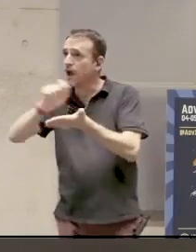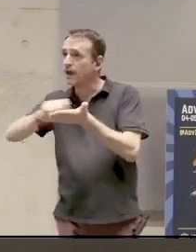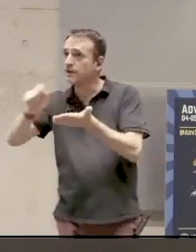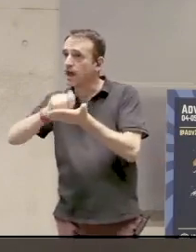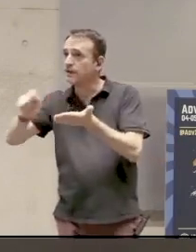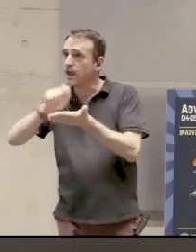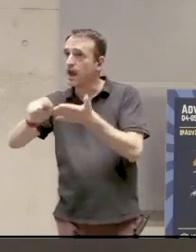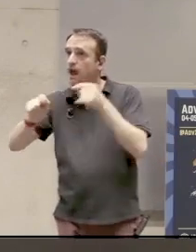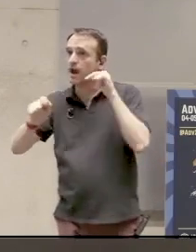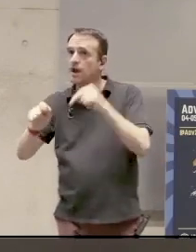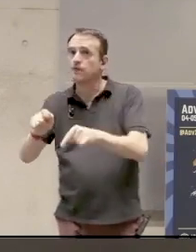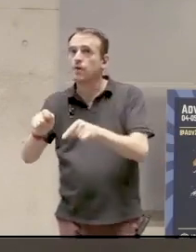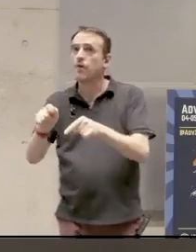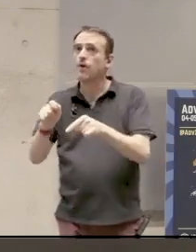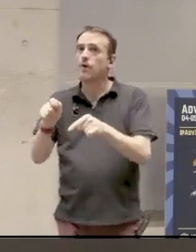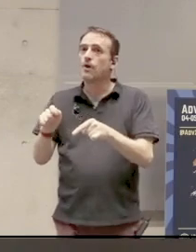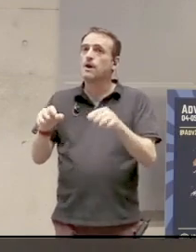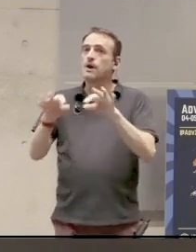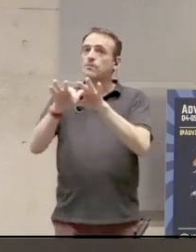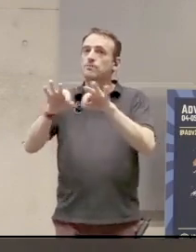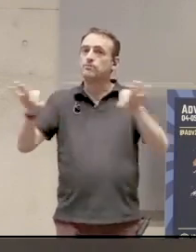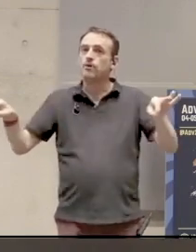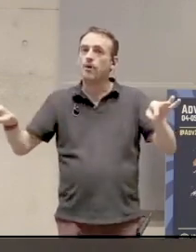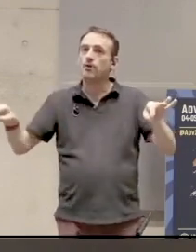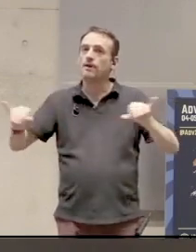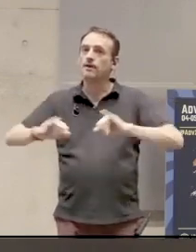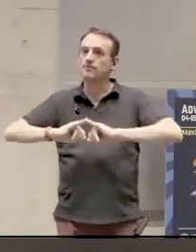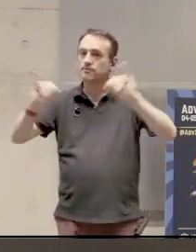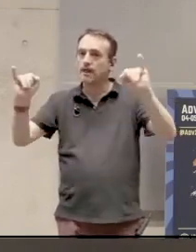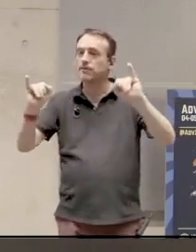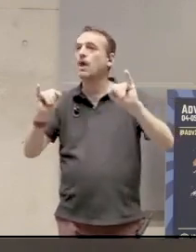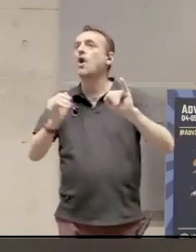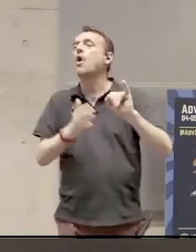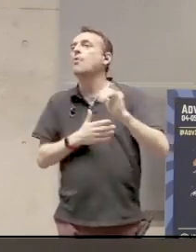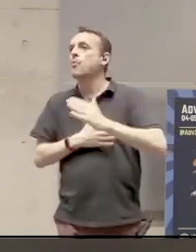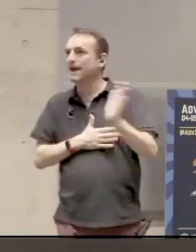Forbidden West. Is that correct? Absolutely not. No.